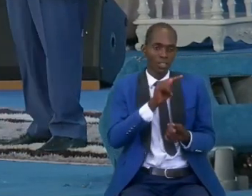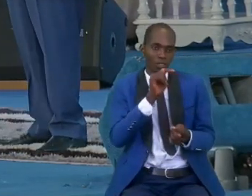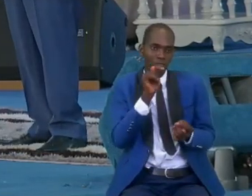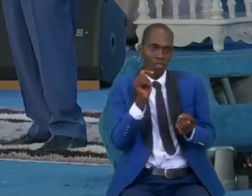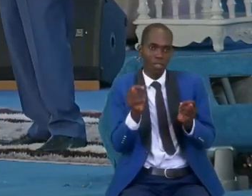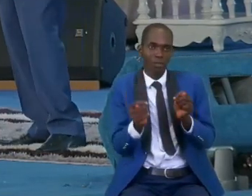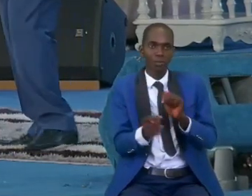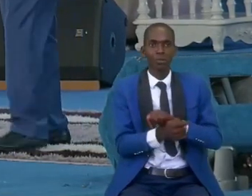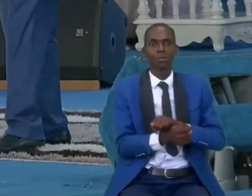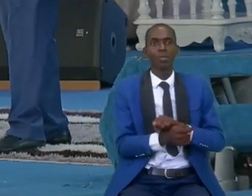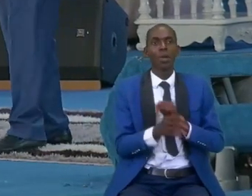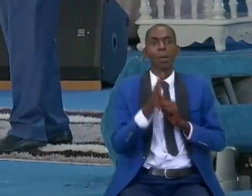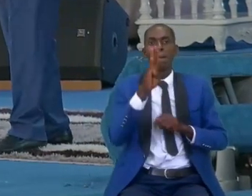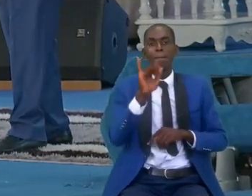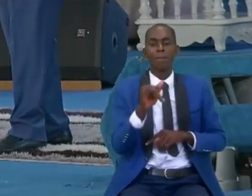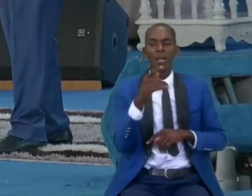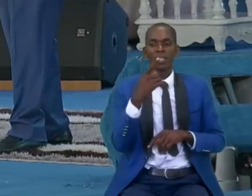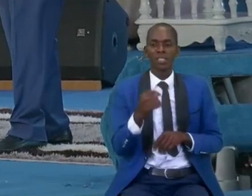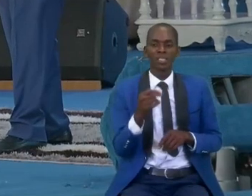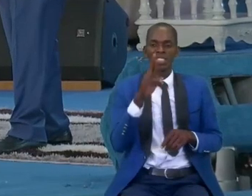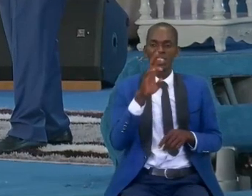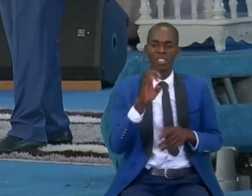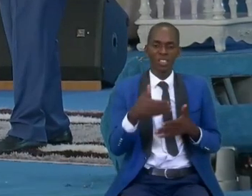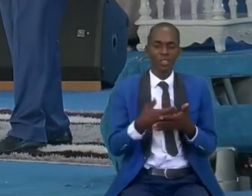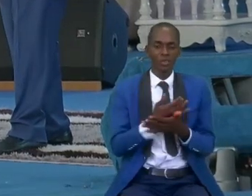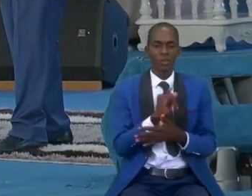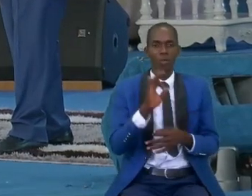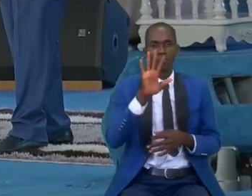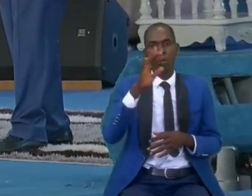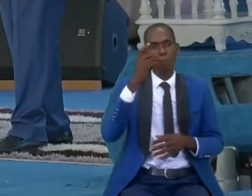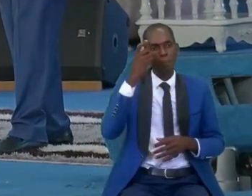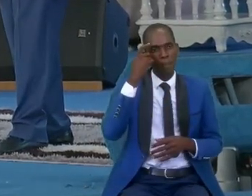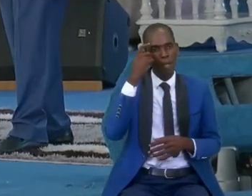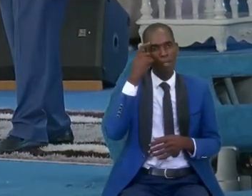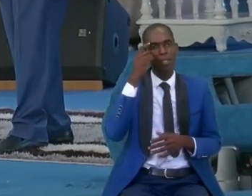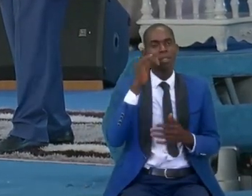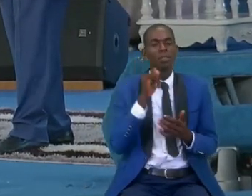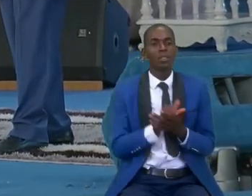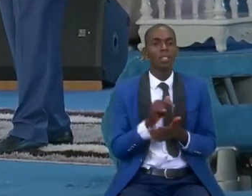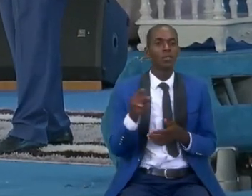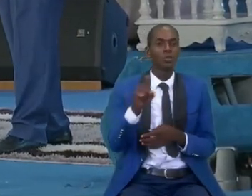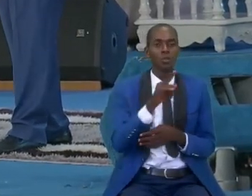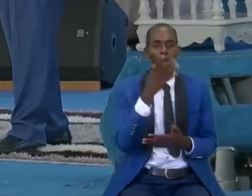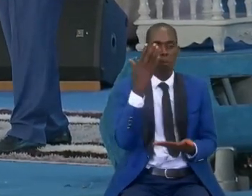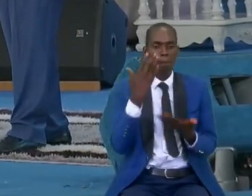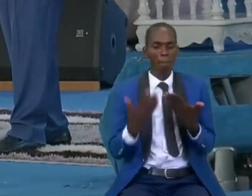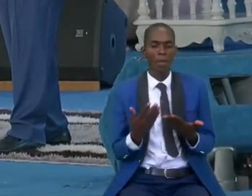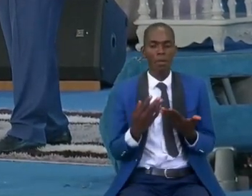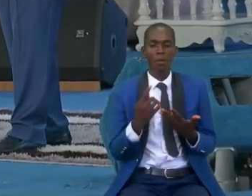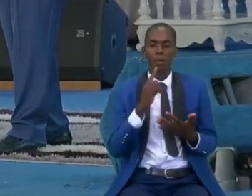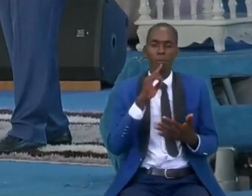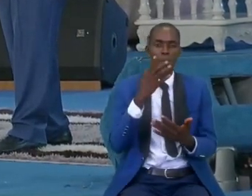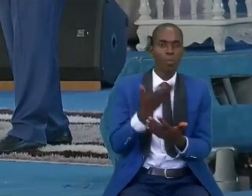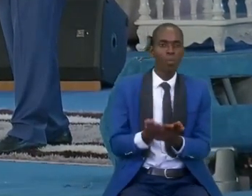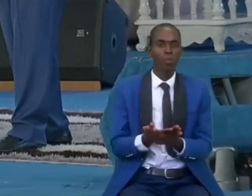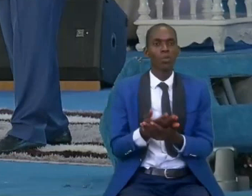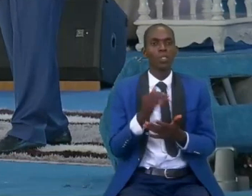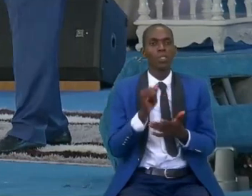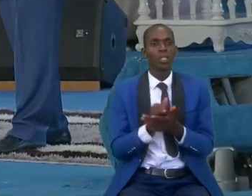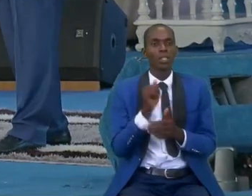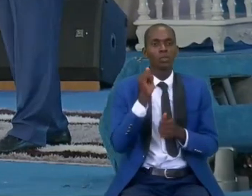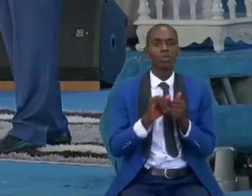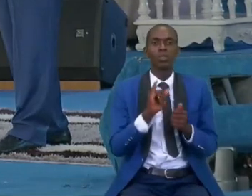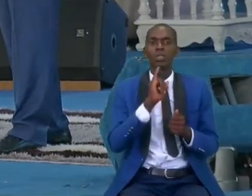your mind. That he may prove what is that good, and acceptable and the